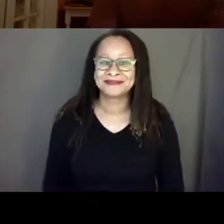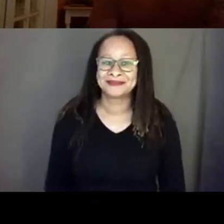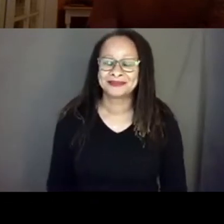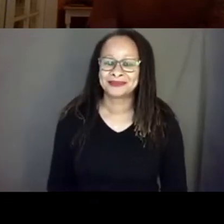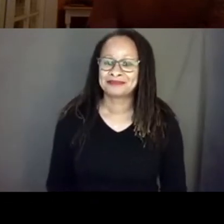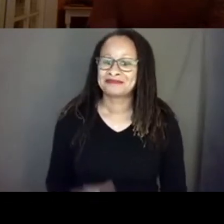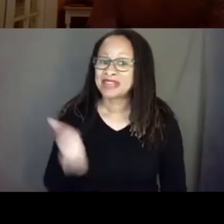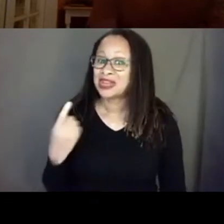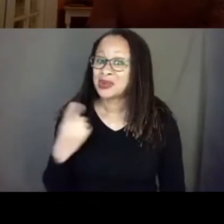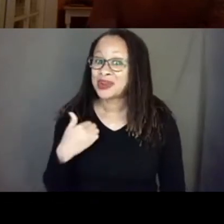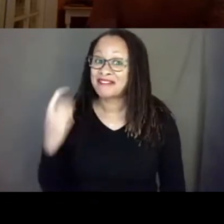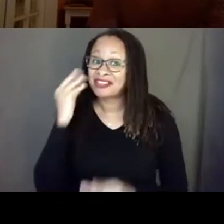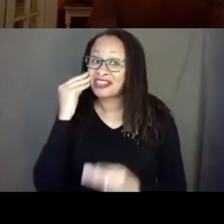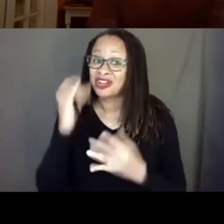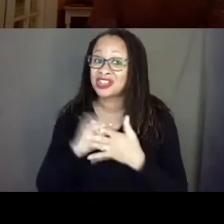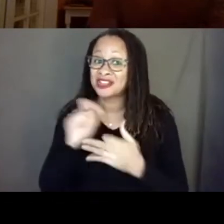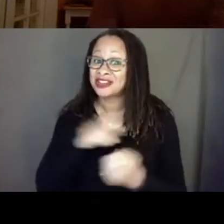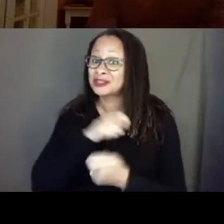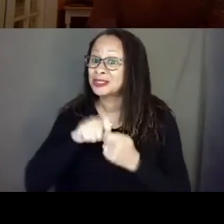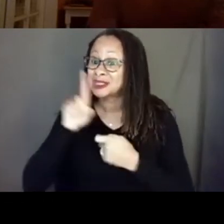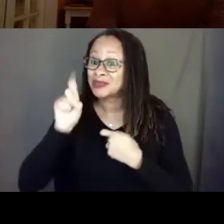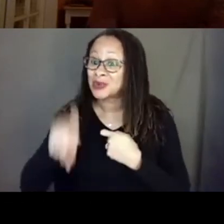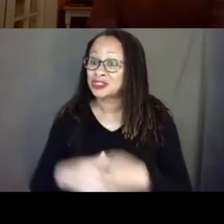anybody else have thoughts on that particular question?